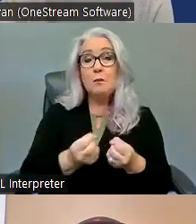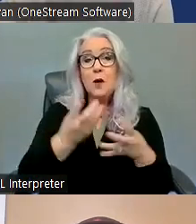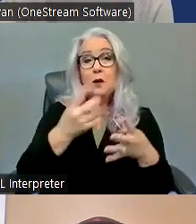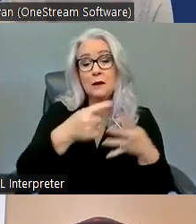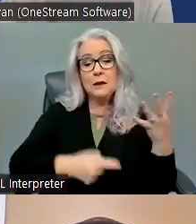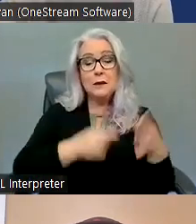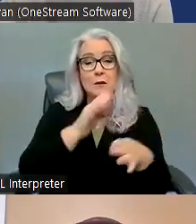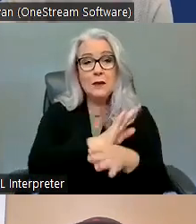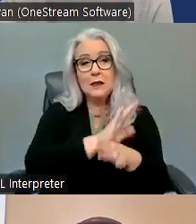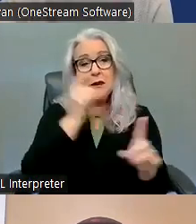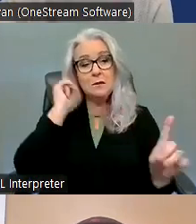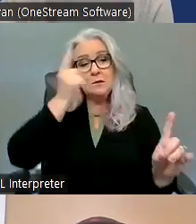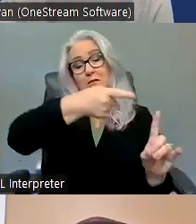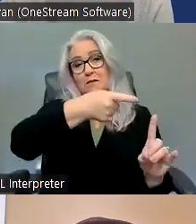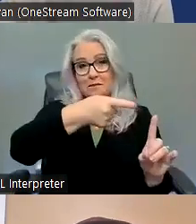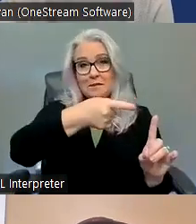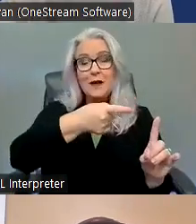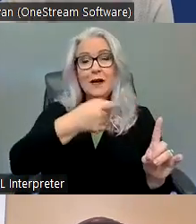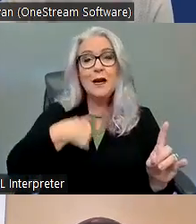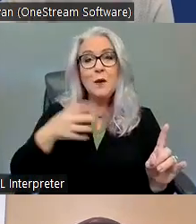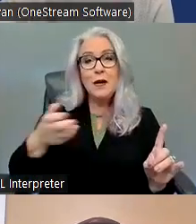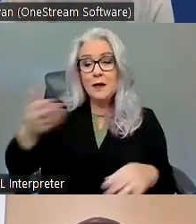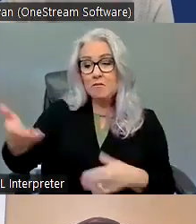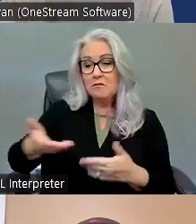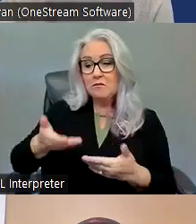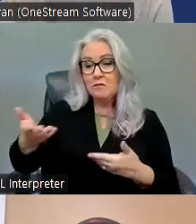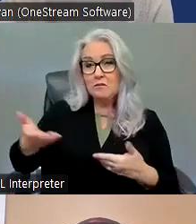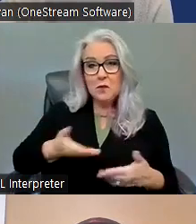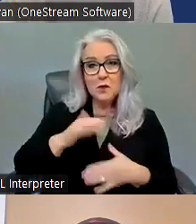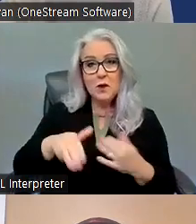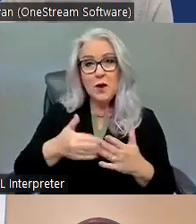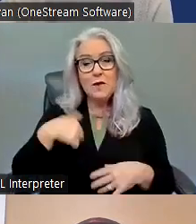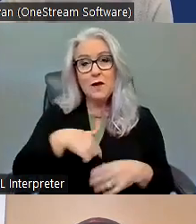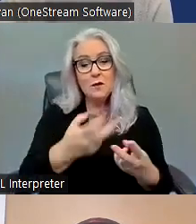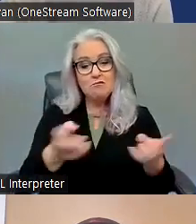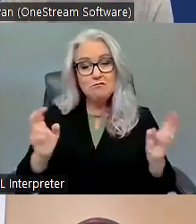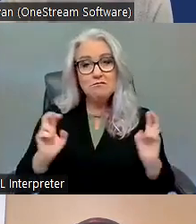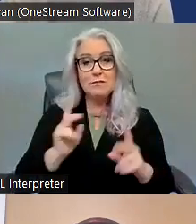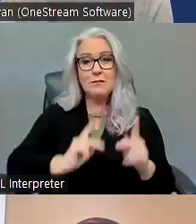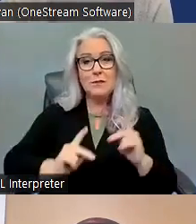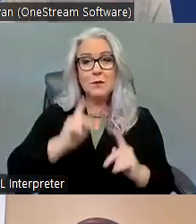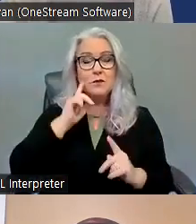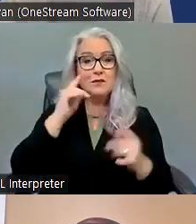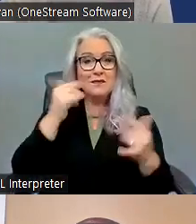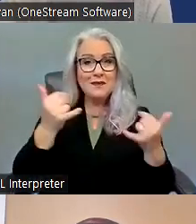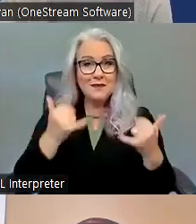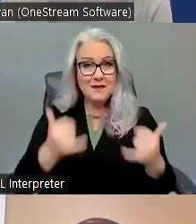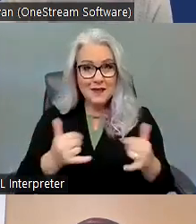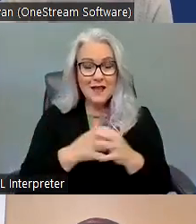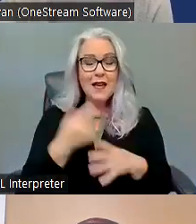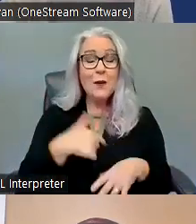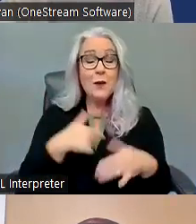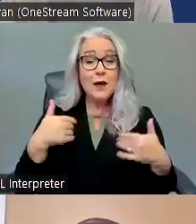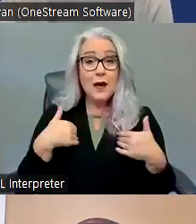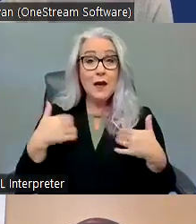housekeeping, but first, I just want to take a moment to introduce our panel for today. We have